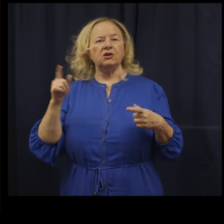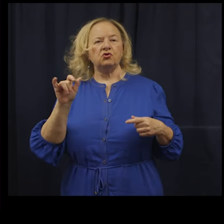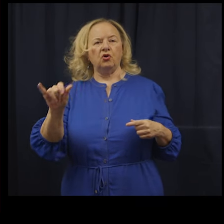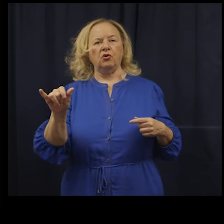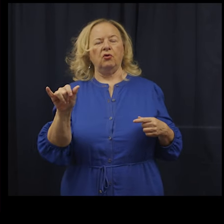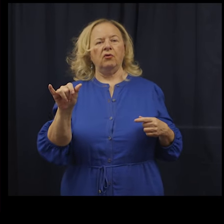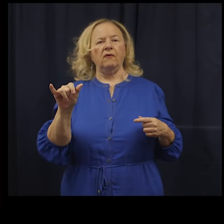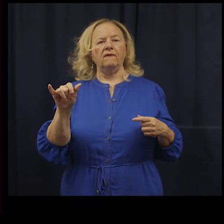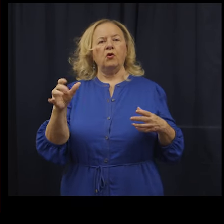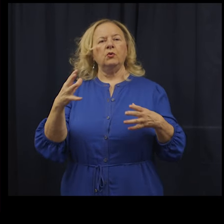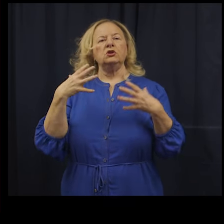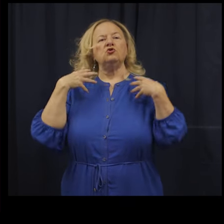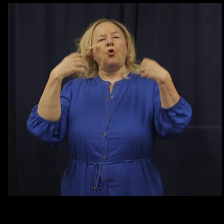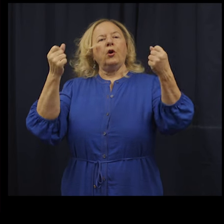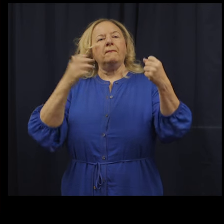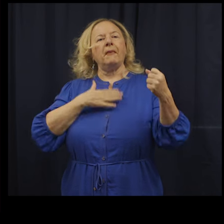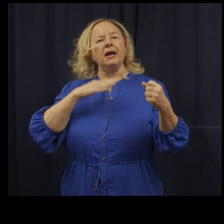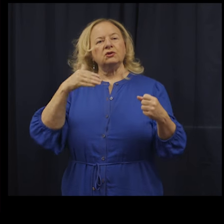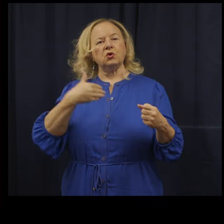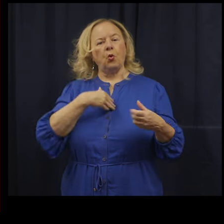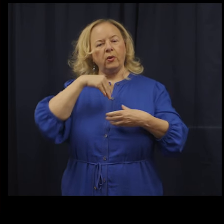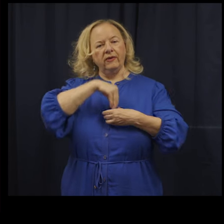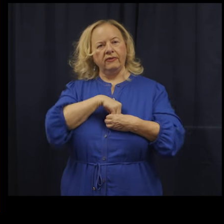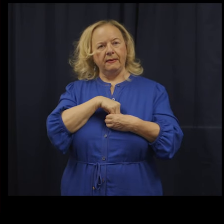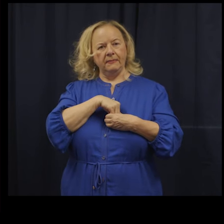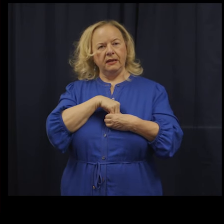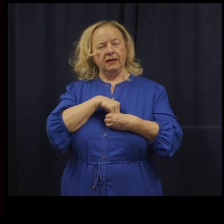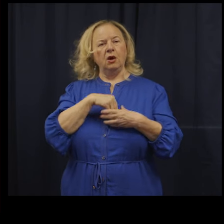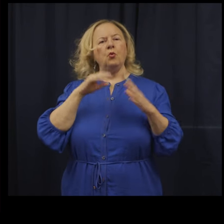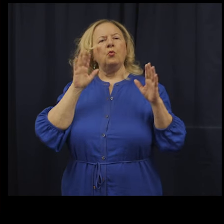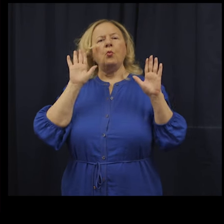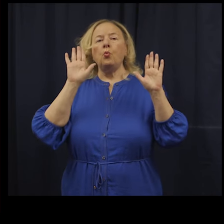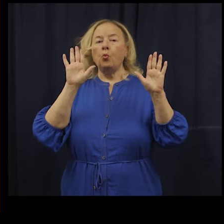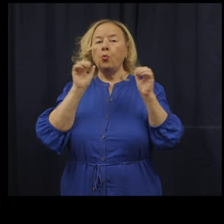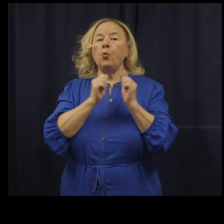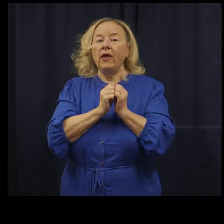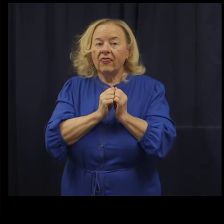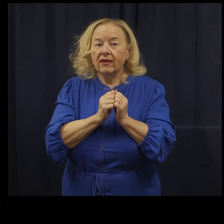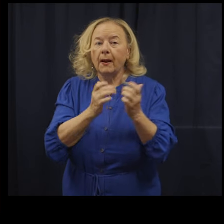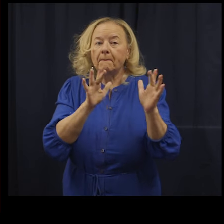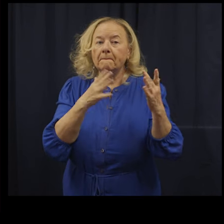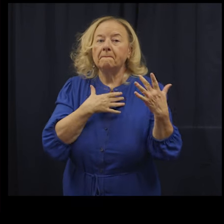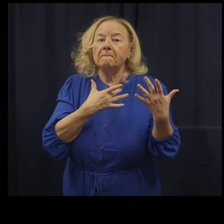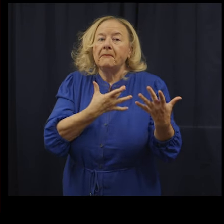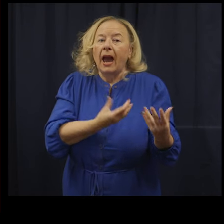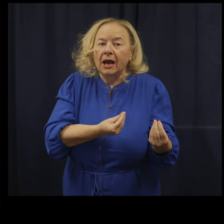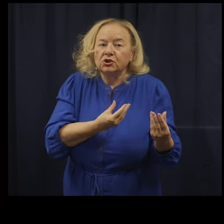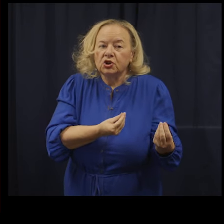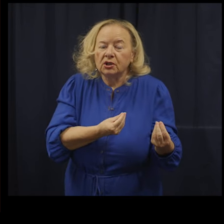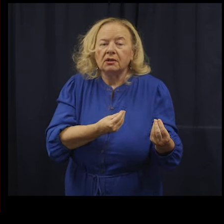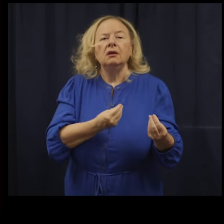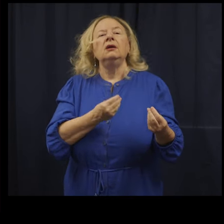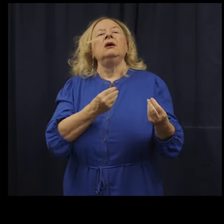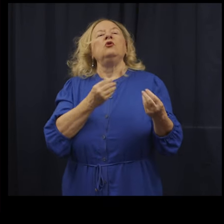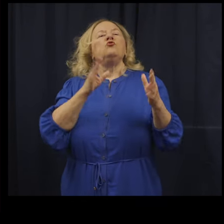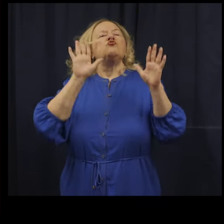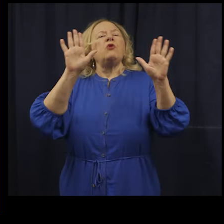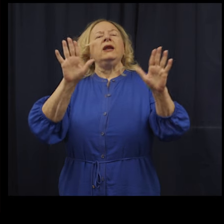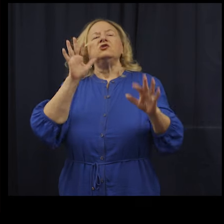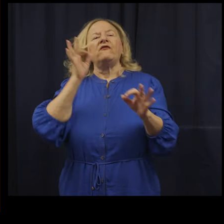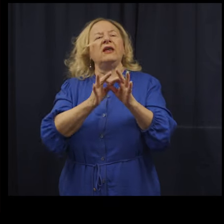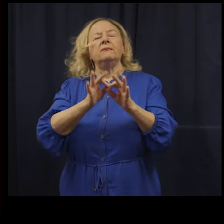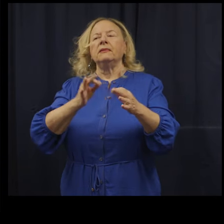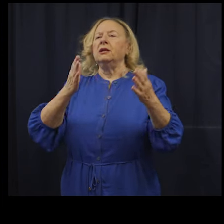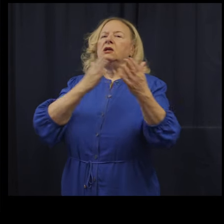and eternal, for restoring my soul within me with compassion. Great is your faithfulness. Tell someone